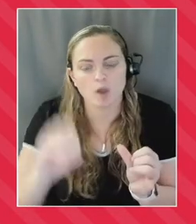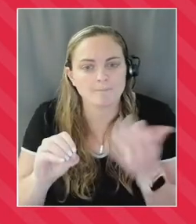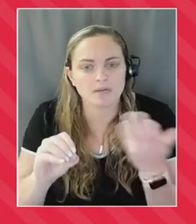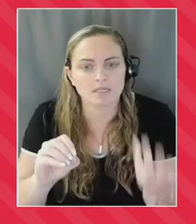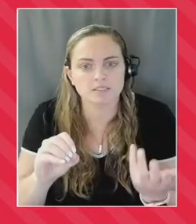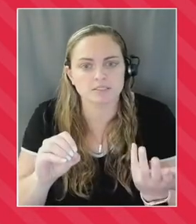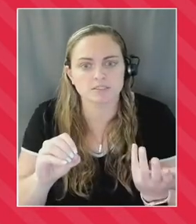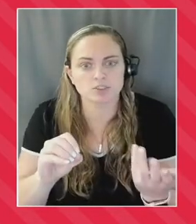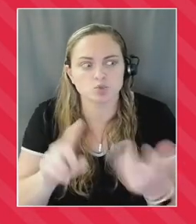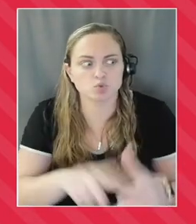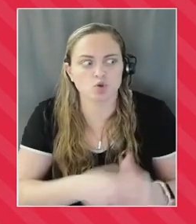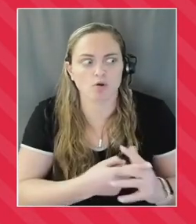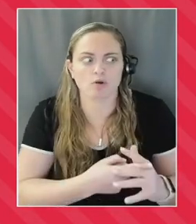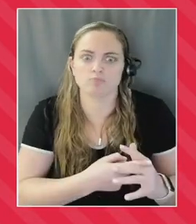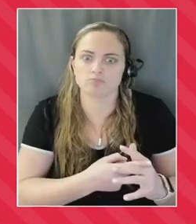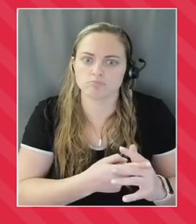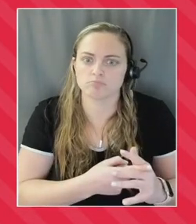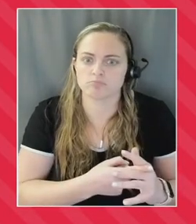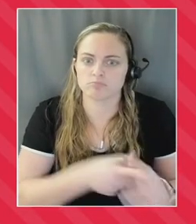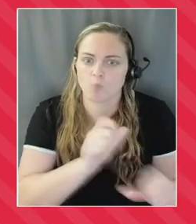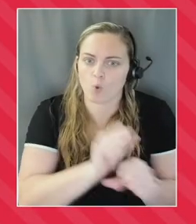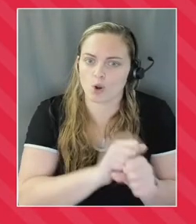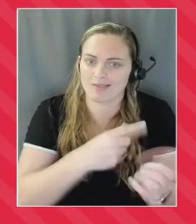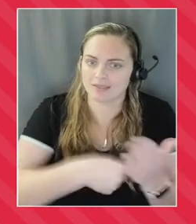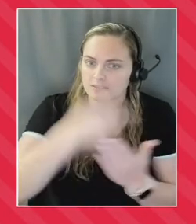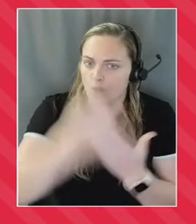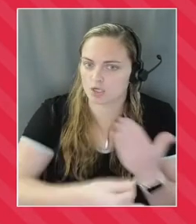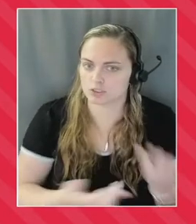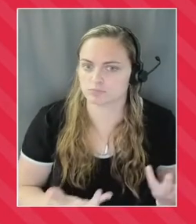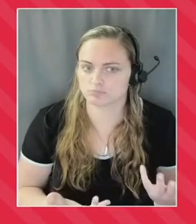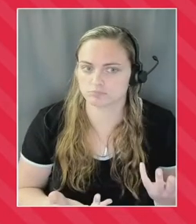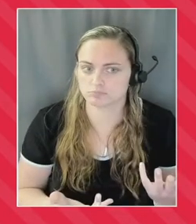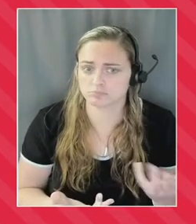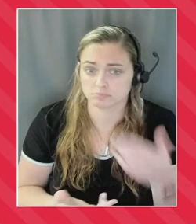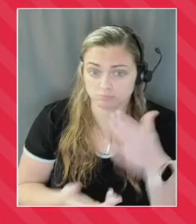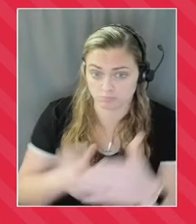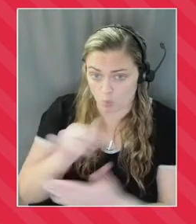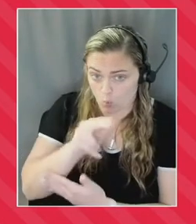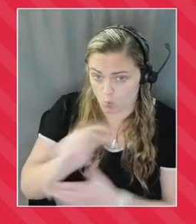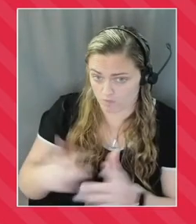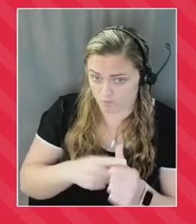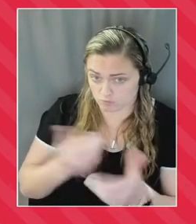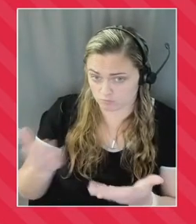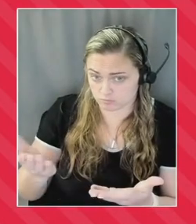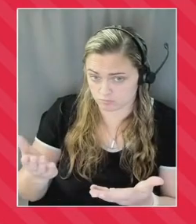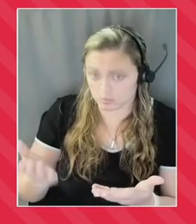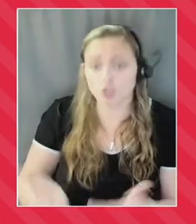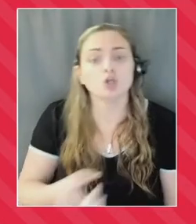be working on this pilot now? And maybe, Gordon, we can start with you. Sure. I think,